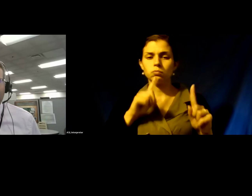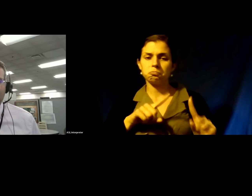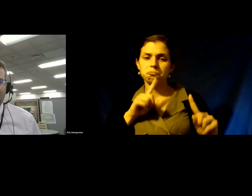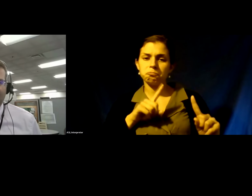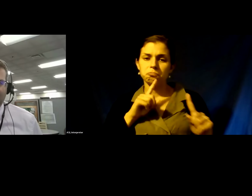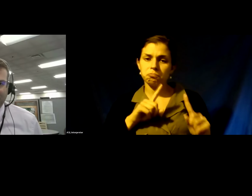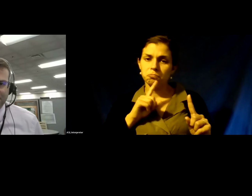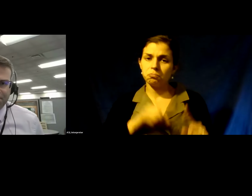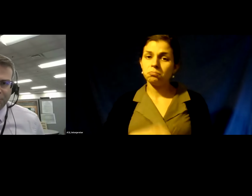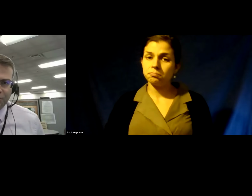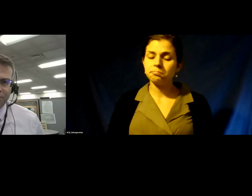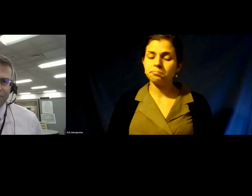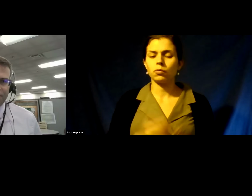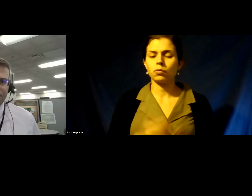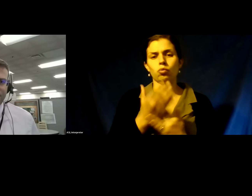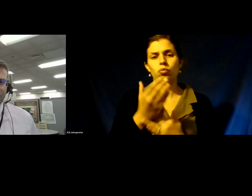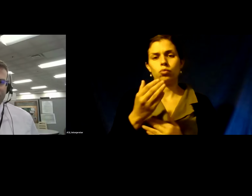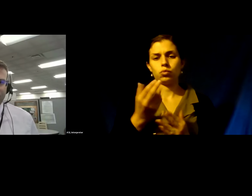the Q&A.